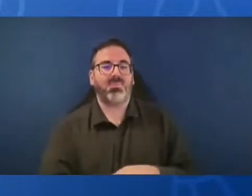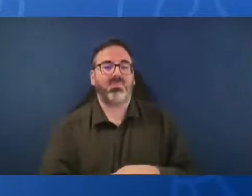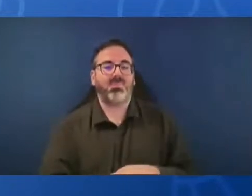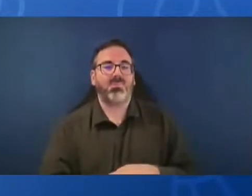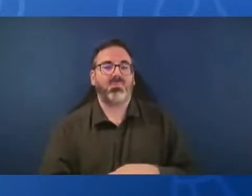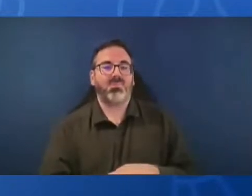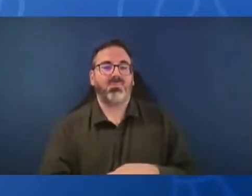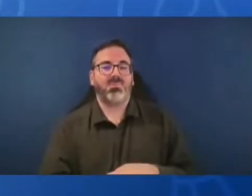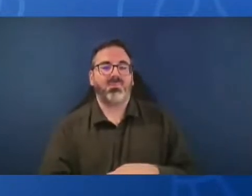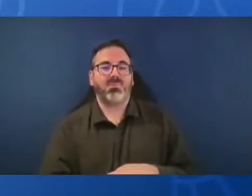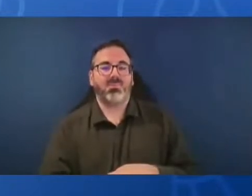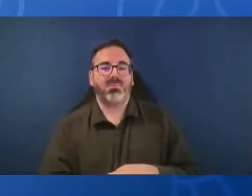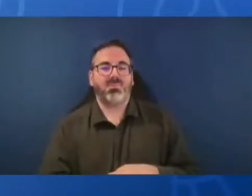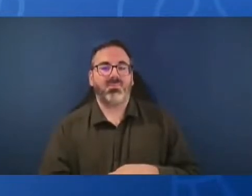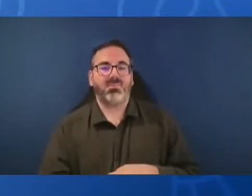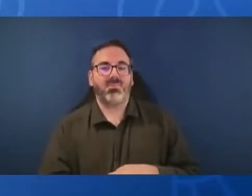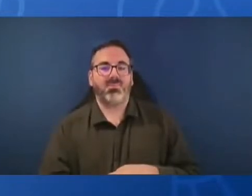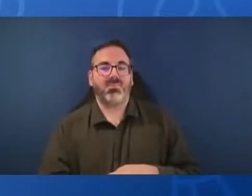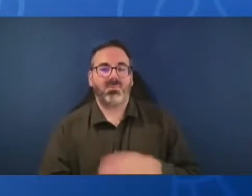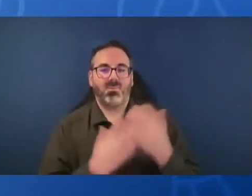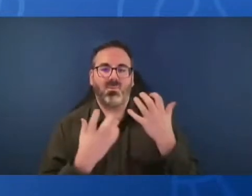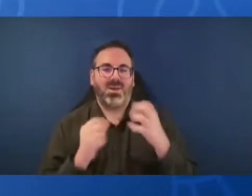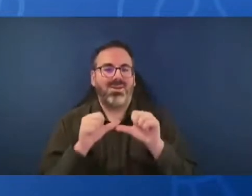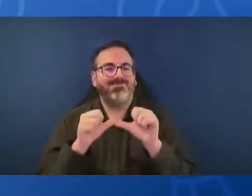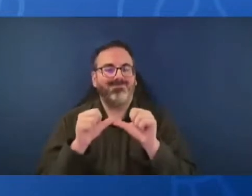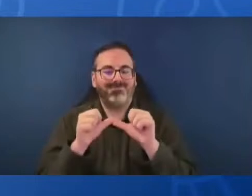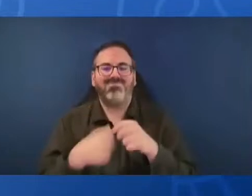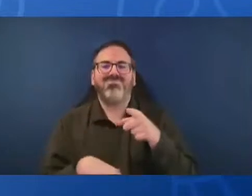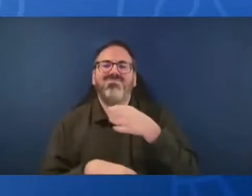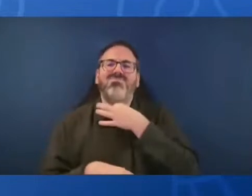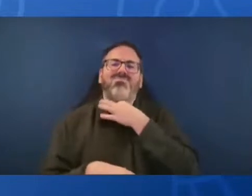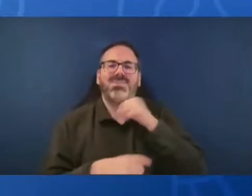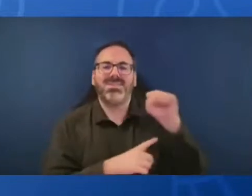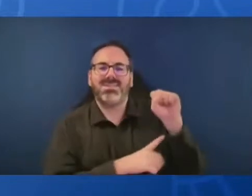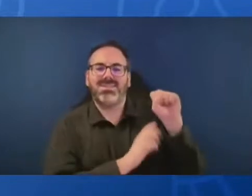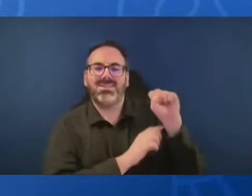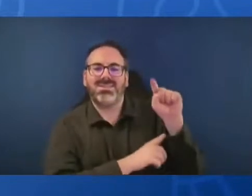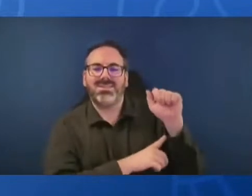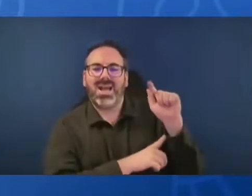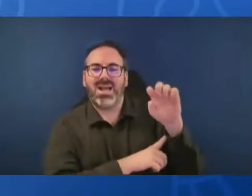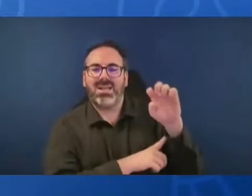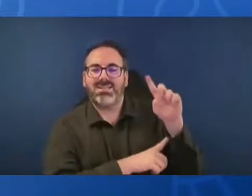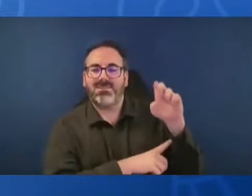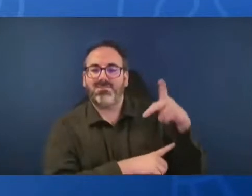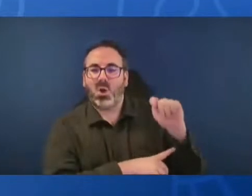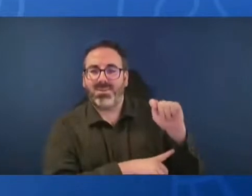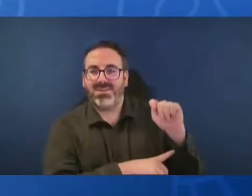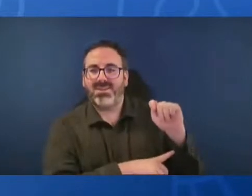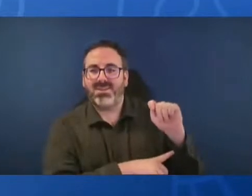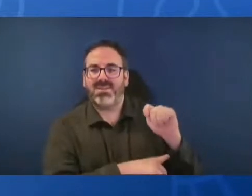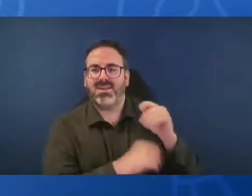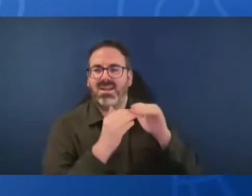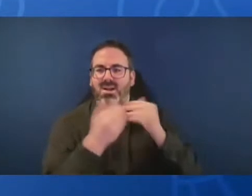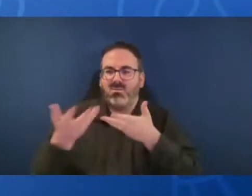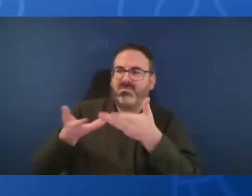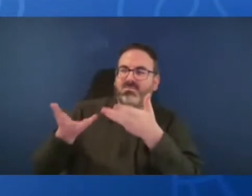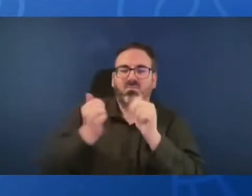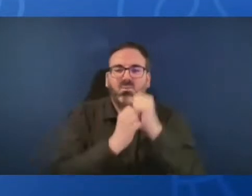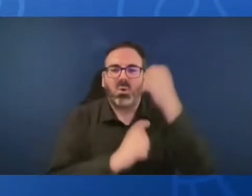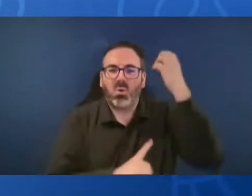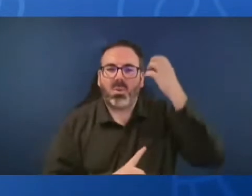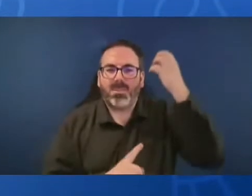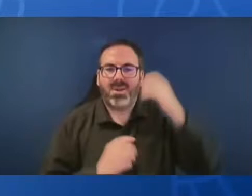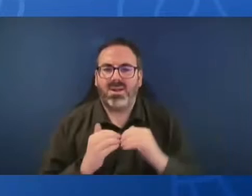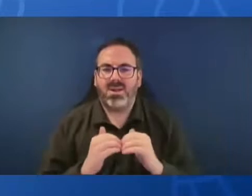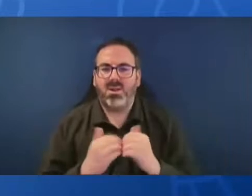you guys will interact with the European right now? Are we going to go for the Trump plans or the European ones? I think we're going to